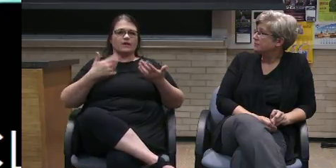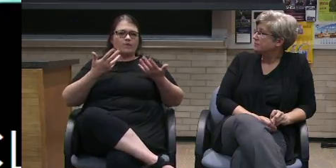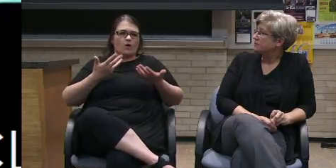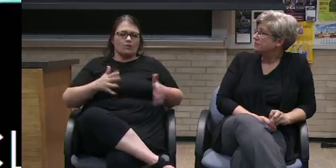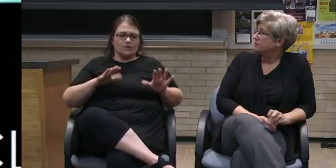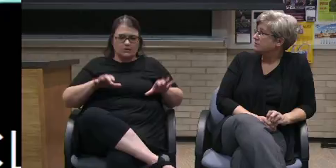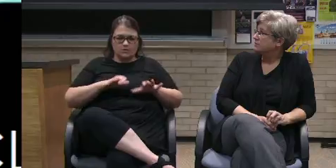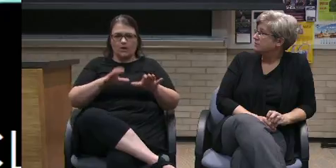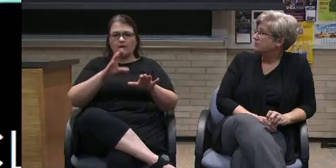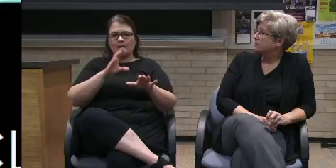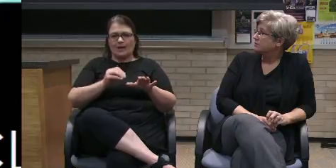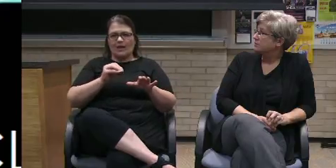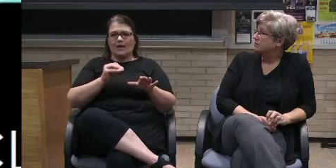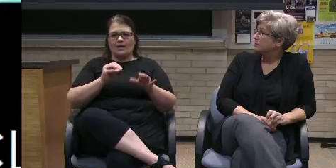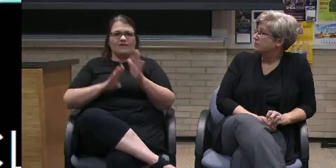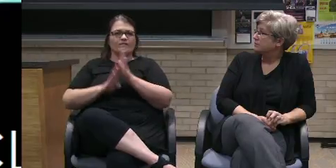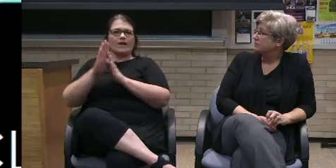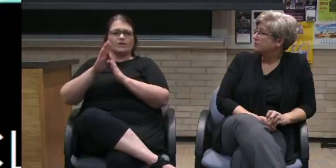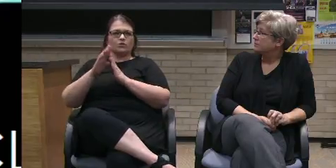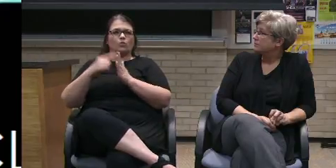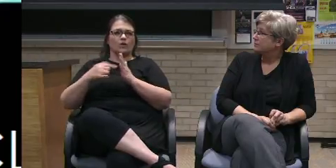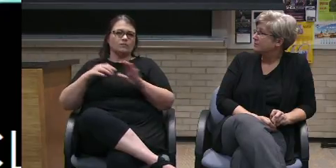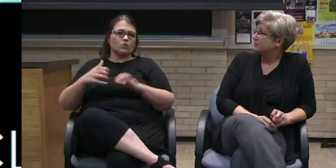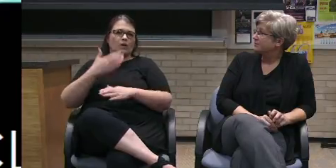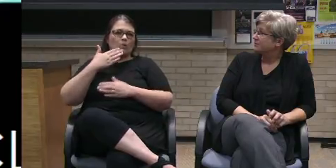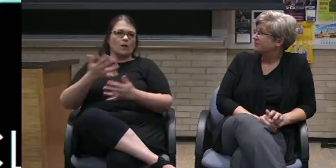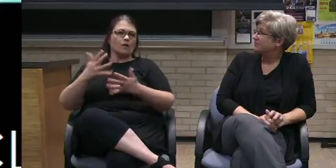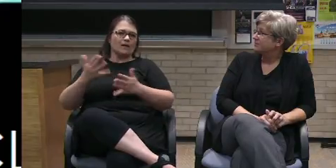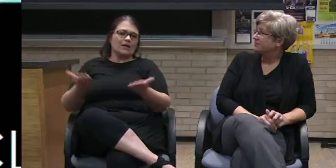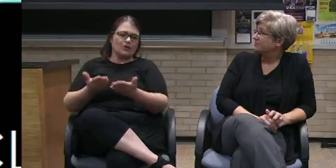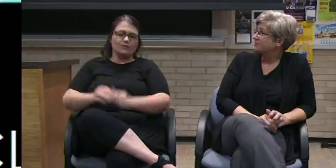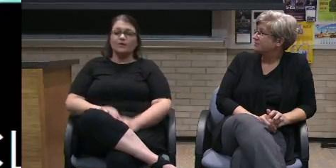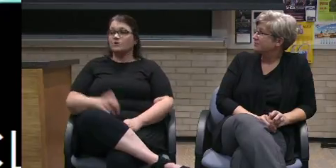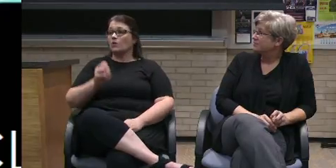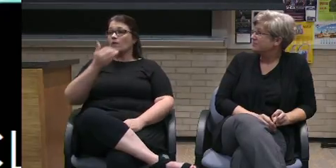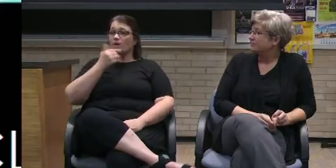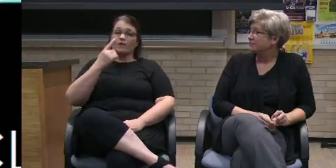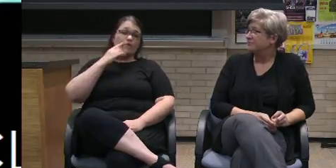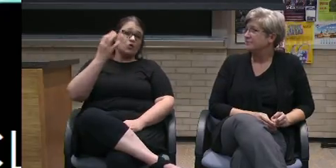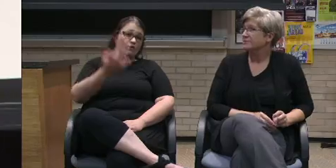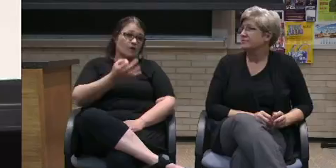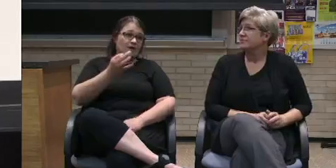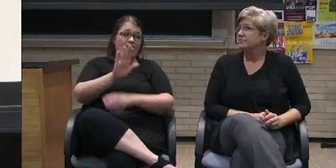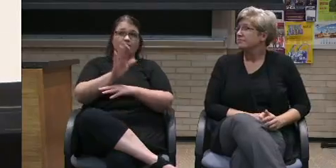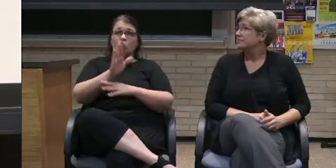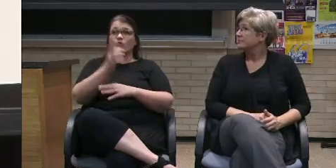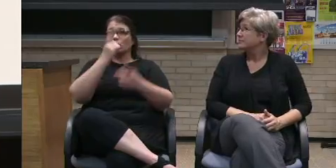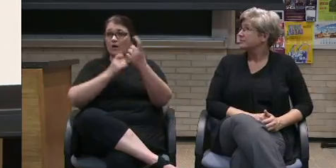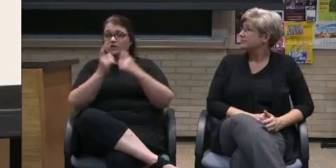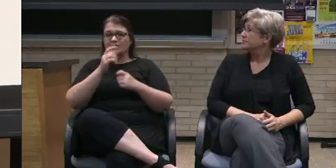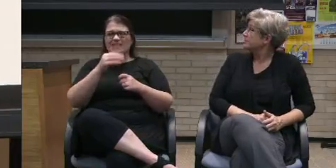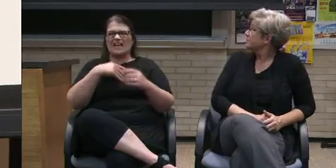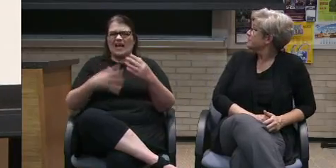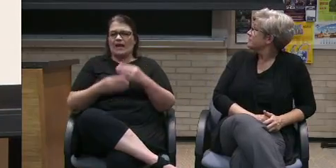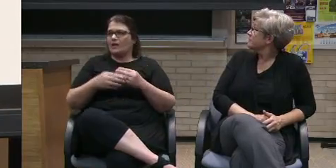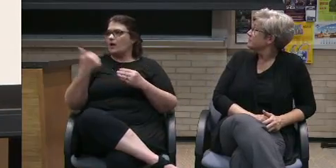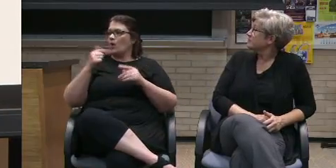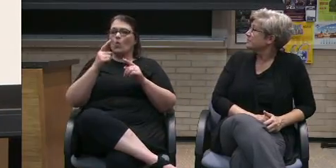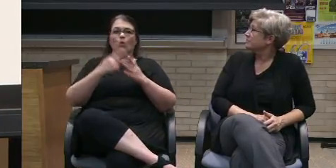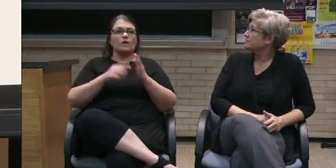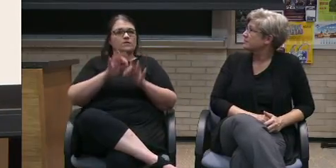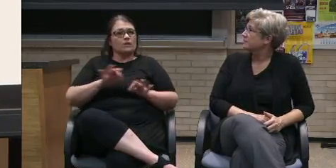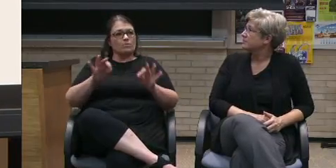here. Thank you for your time on a Friday afternoon. Questions? And I added one. What's important to you as you